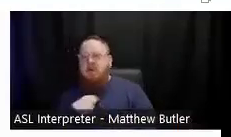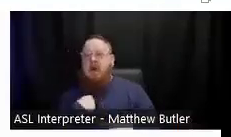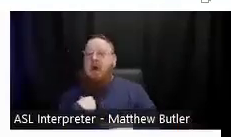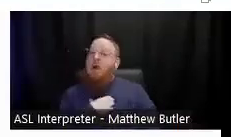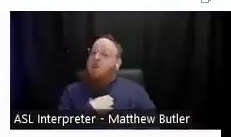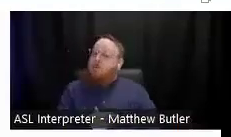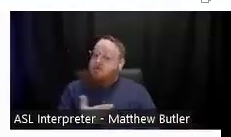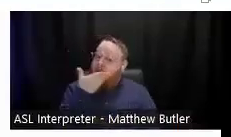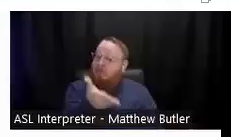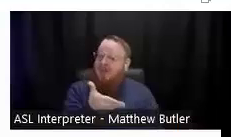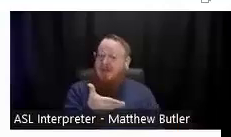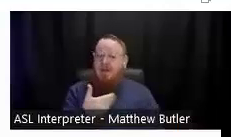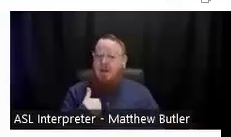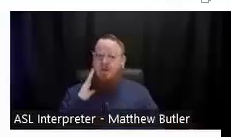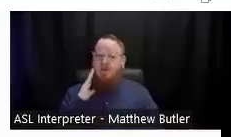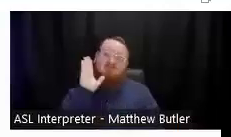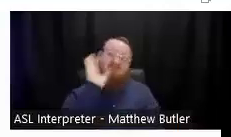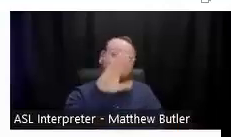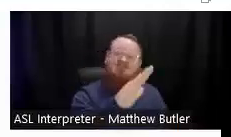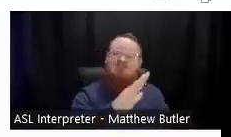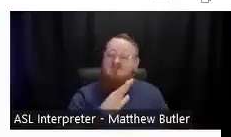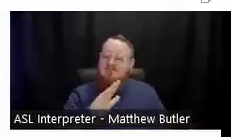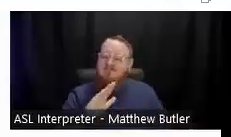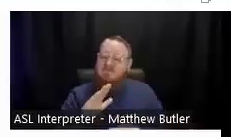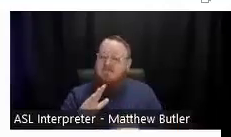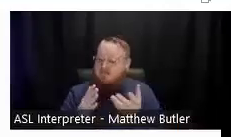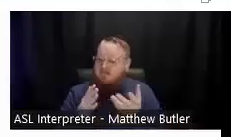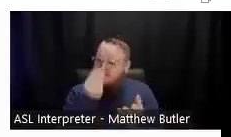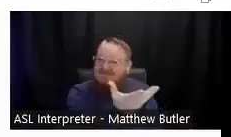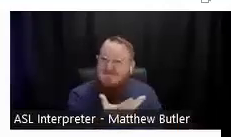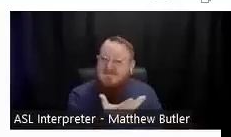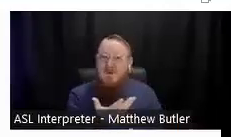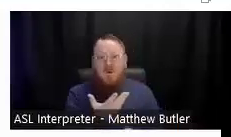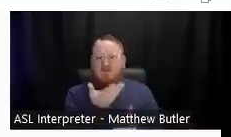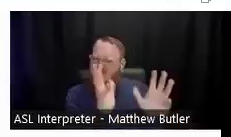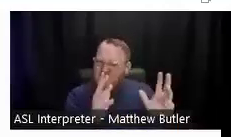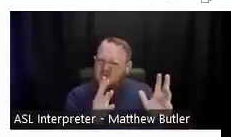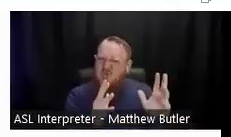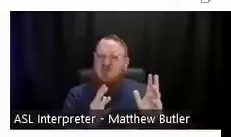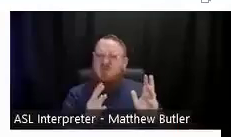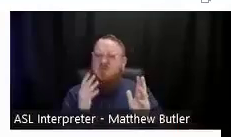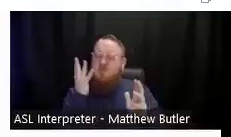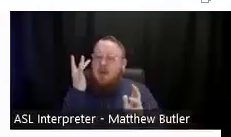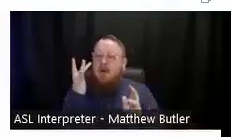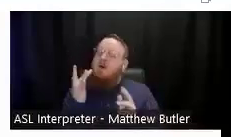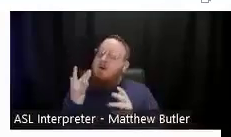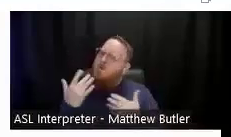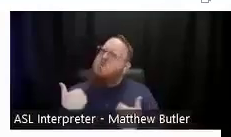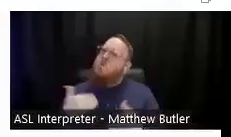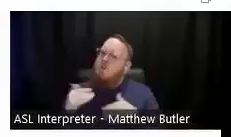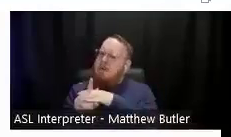get right up there and say, hey, but somebody needed to, because bullying happens more often than it